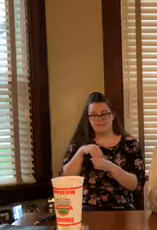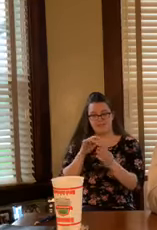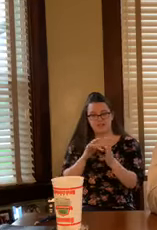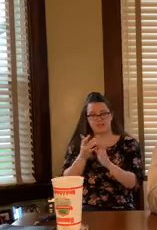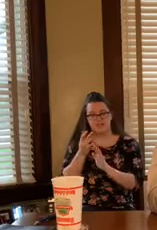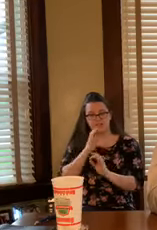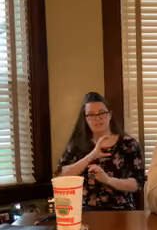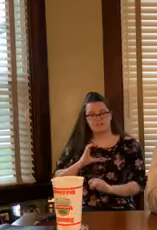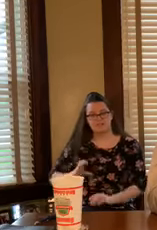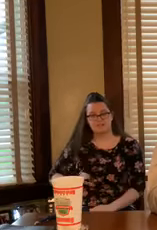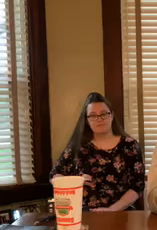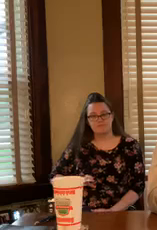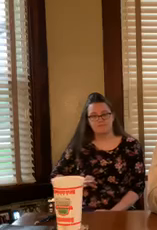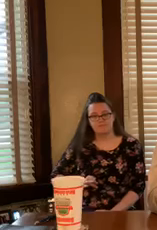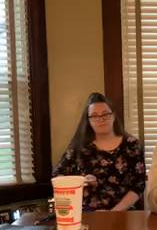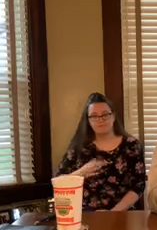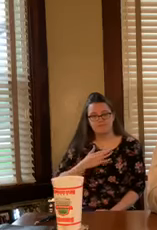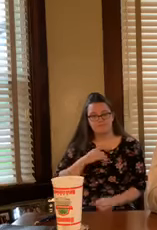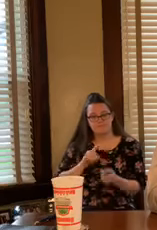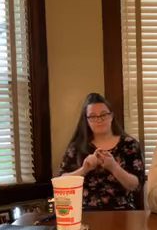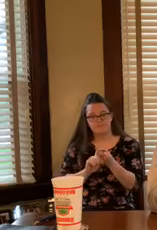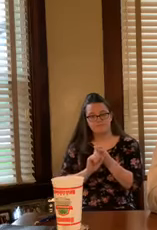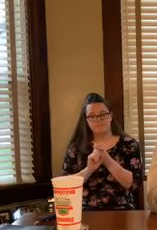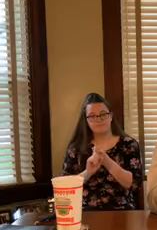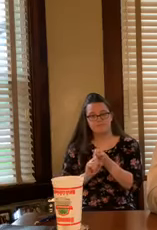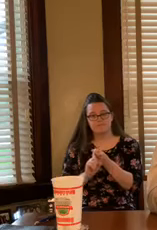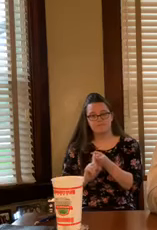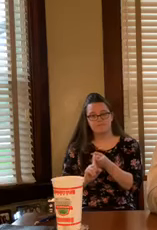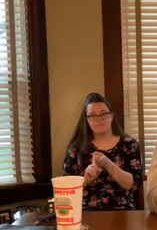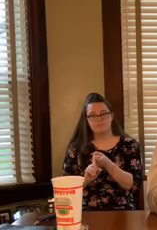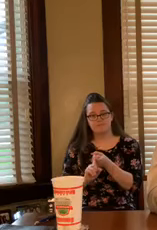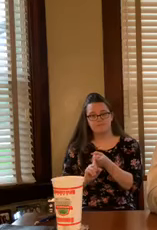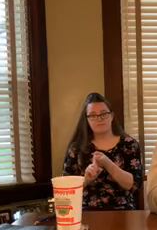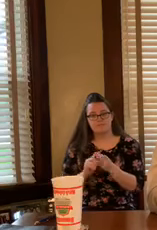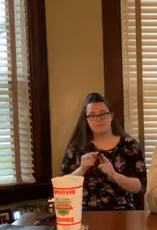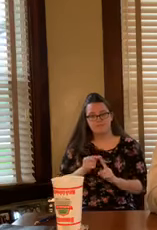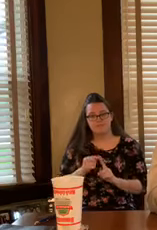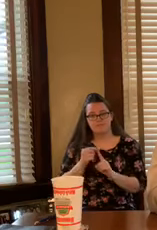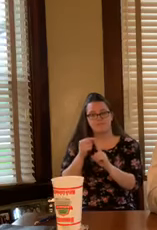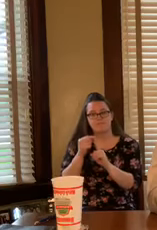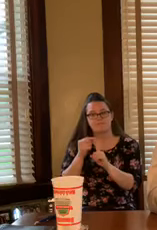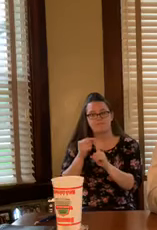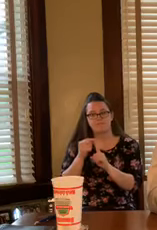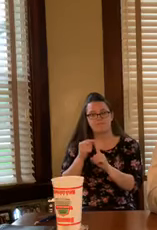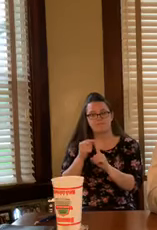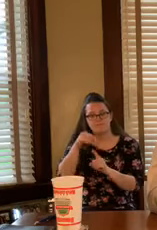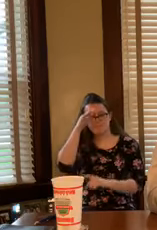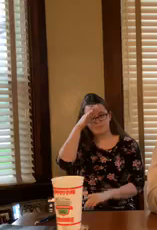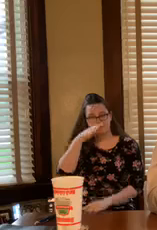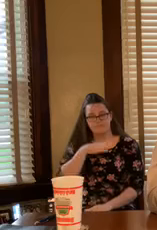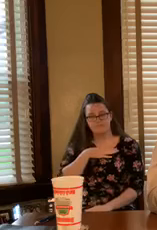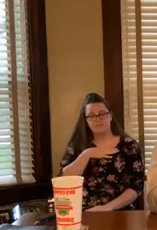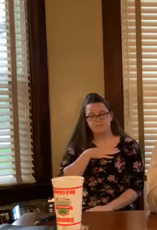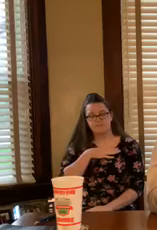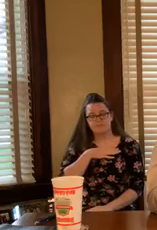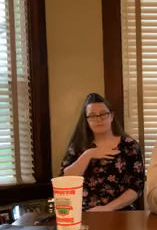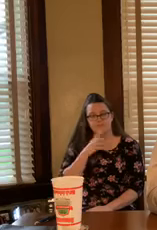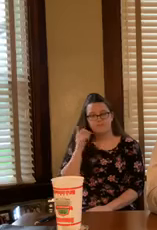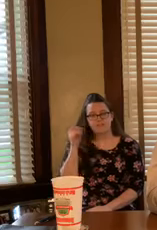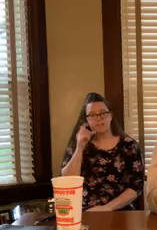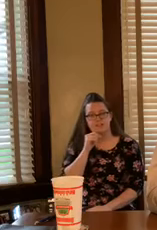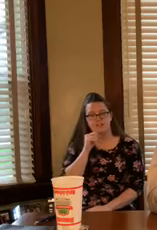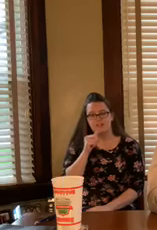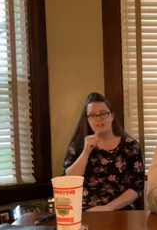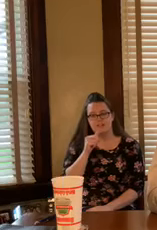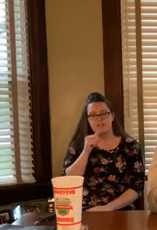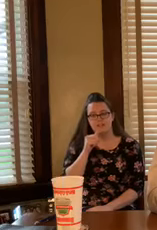Jesus Christ, my friends, is a perfect gentleman. He's not going to